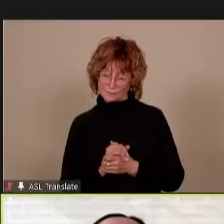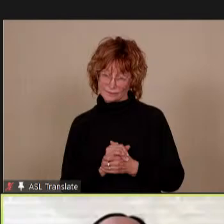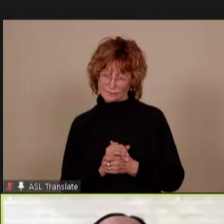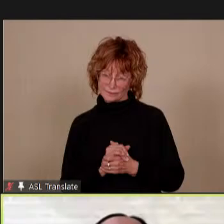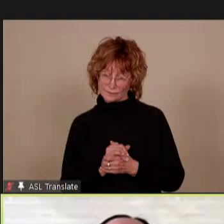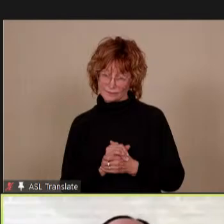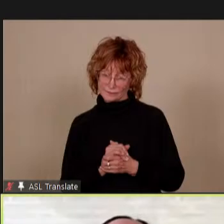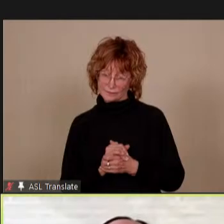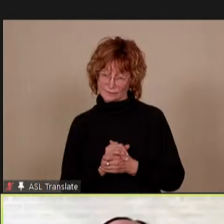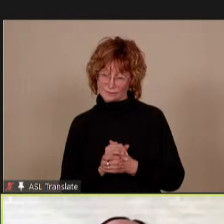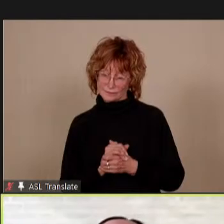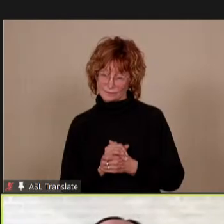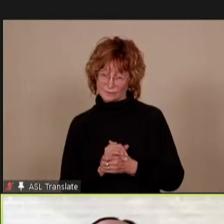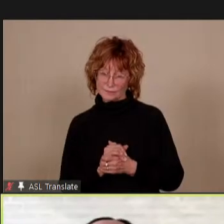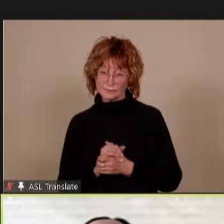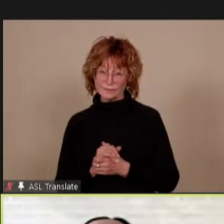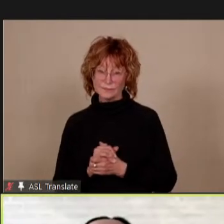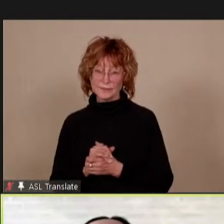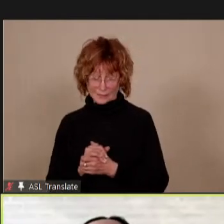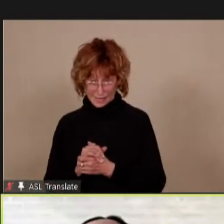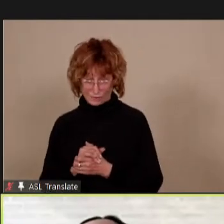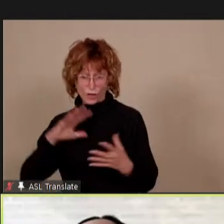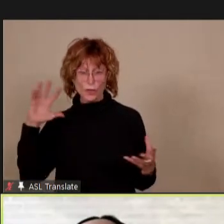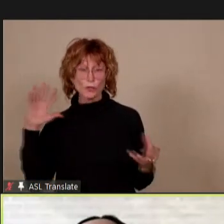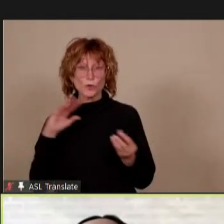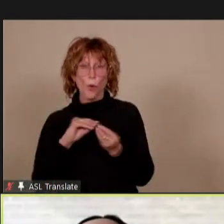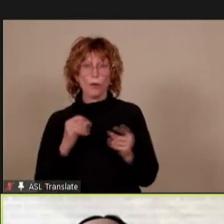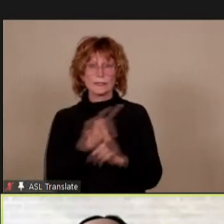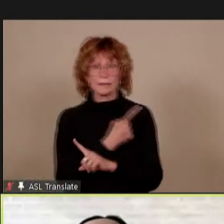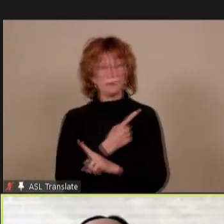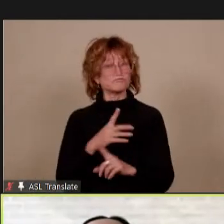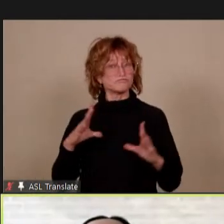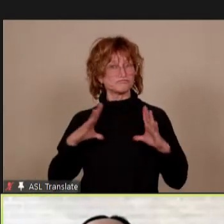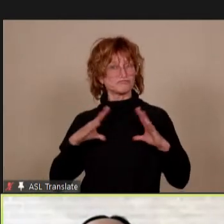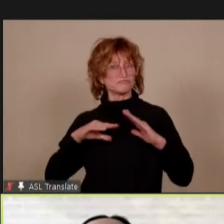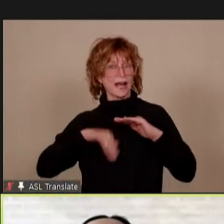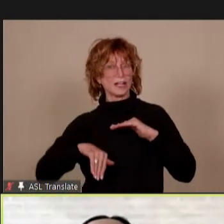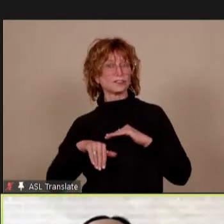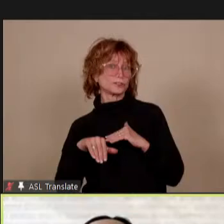Okay, and so the findings are that the total deviation is acceptable. It's at